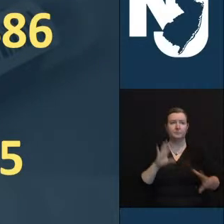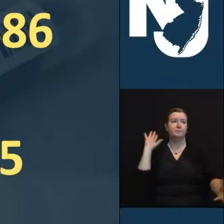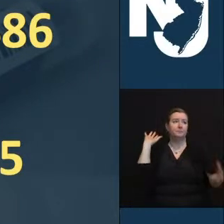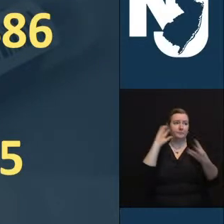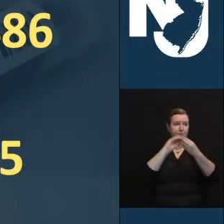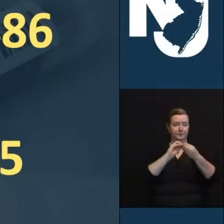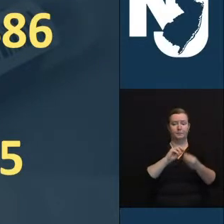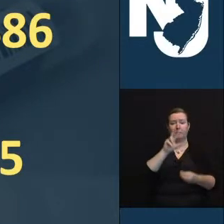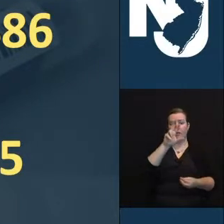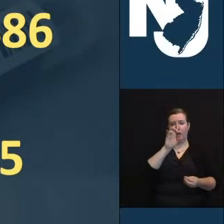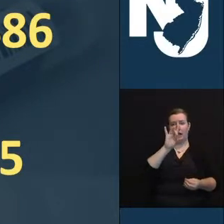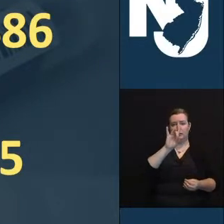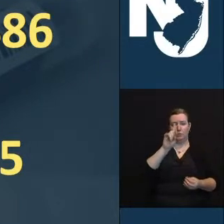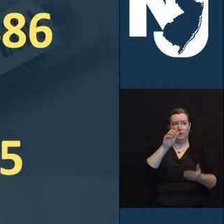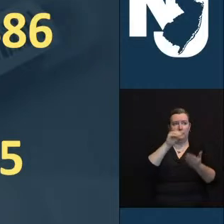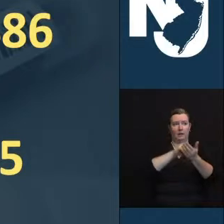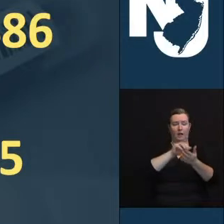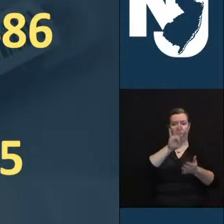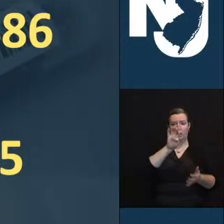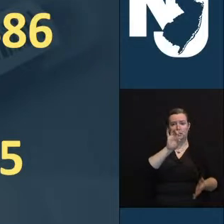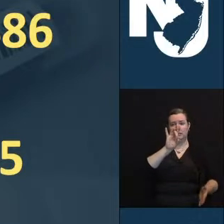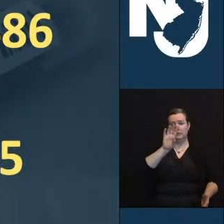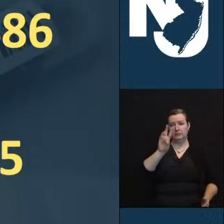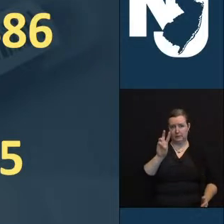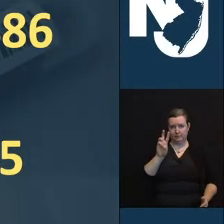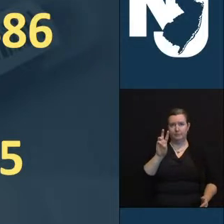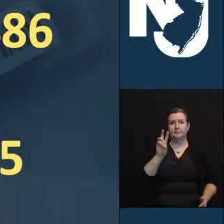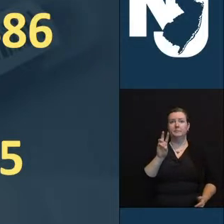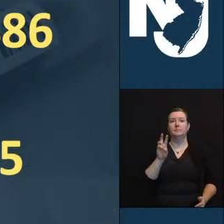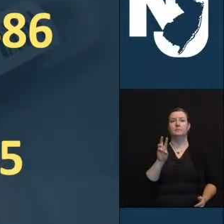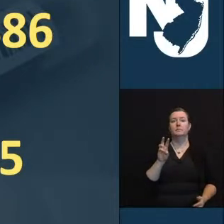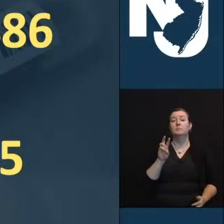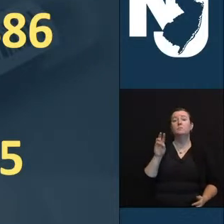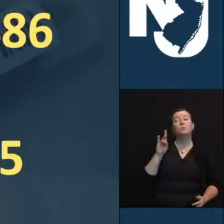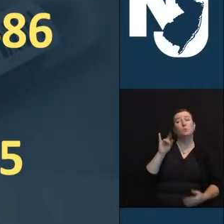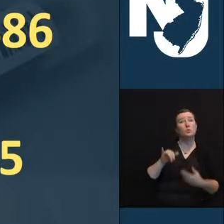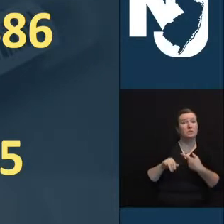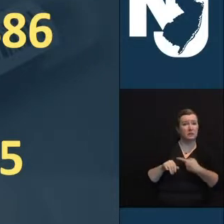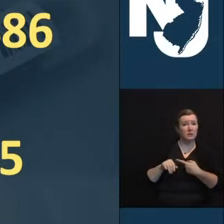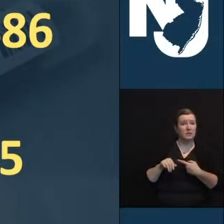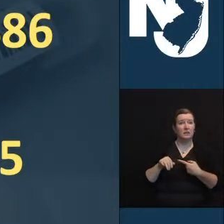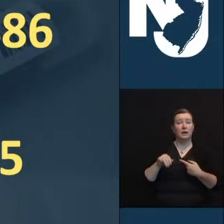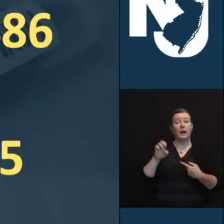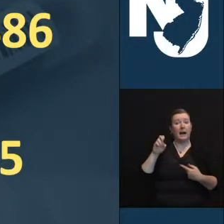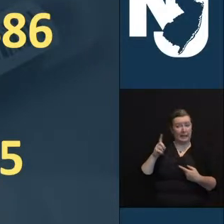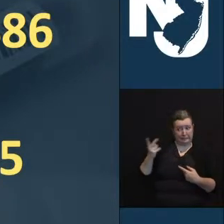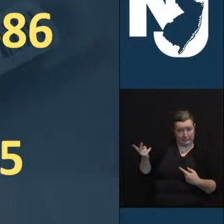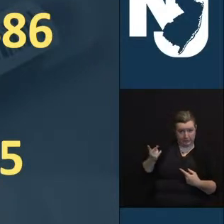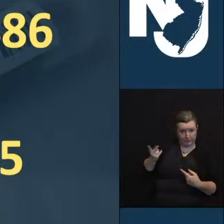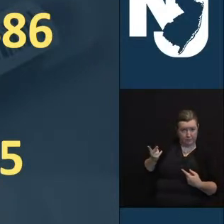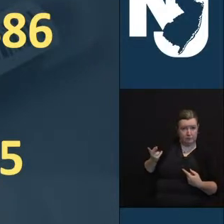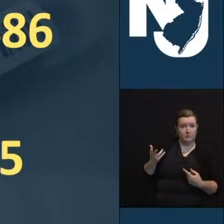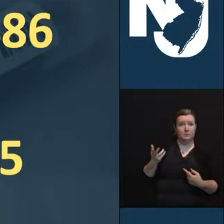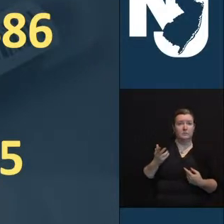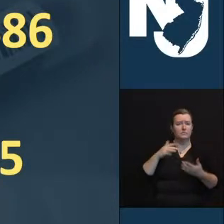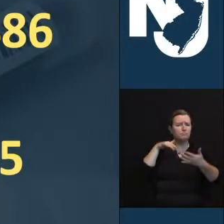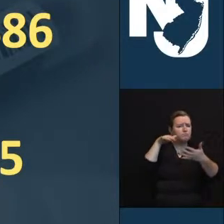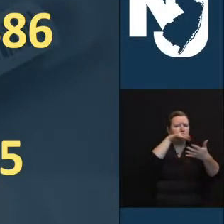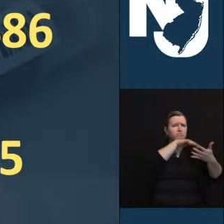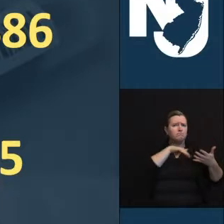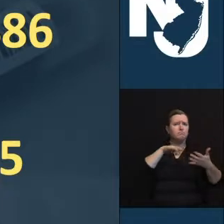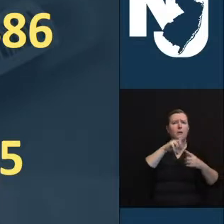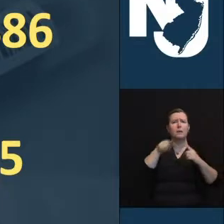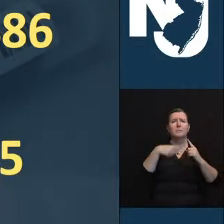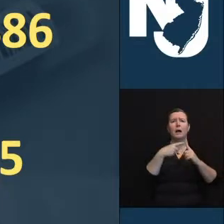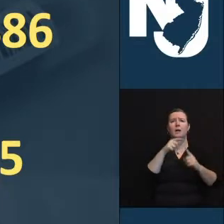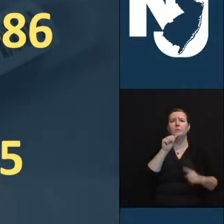381,486. As I mentioned before, Judy, Ed, and team are working to get as reliable a set of data on the antigen tests at some point going